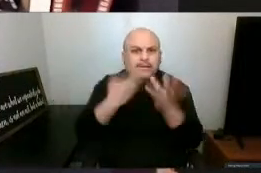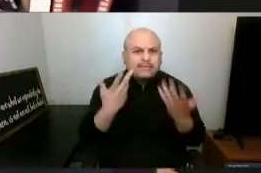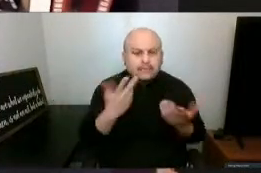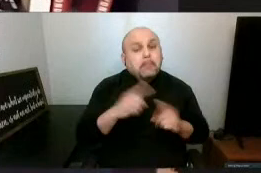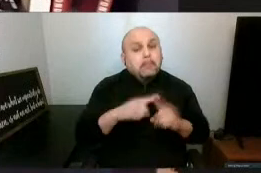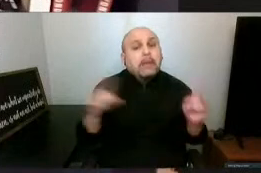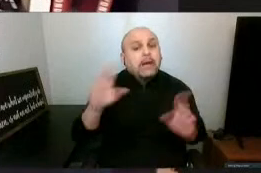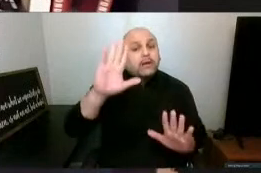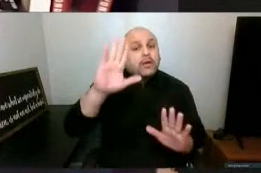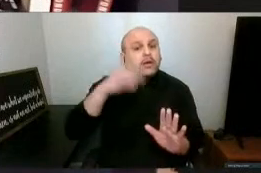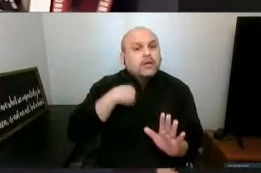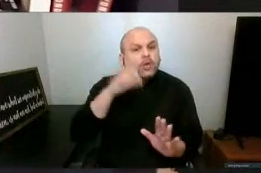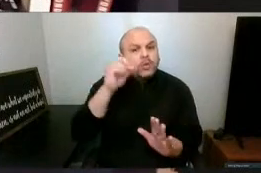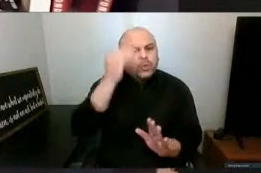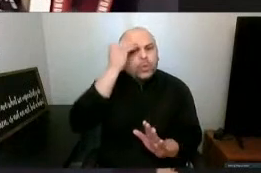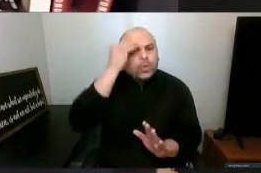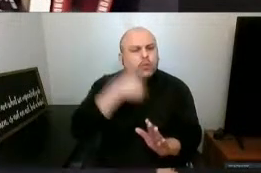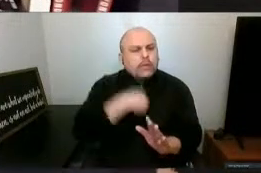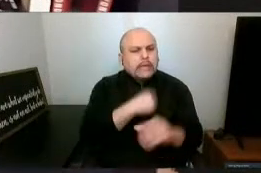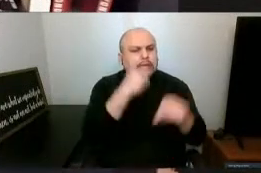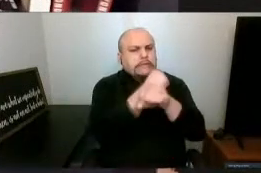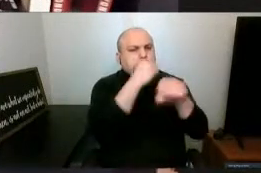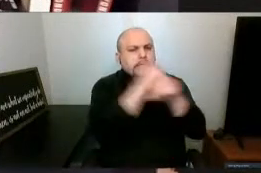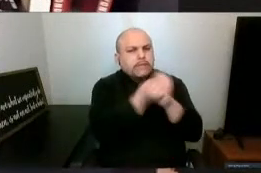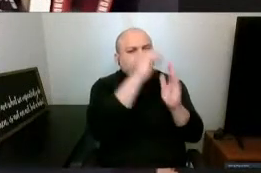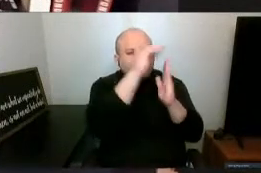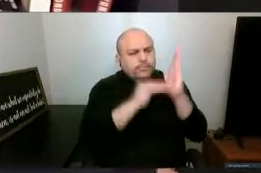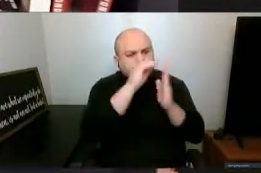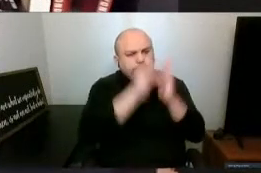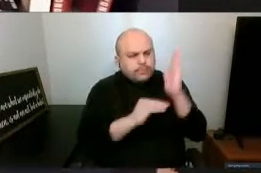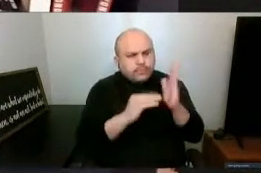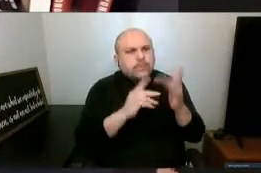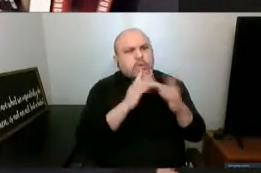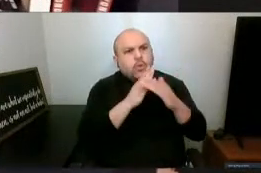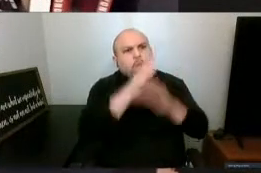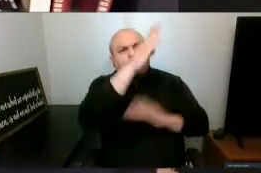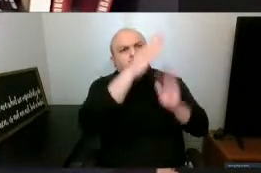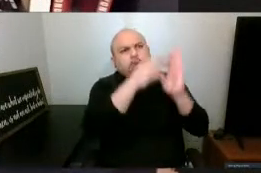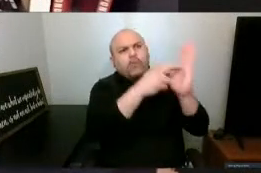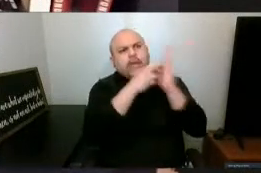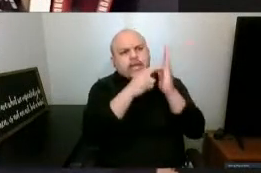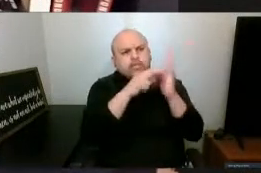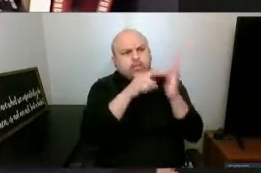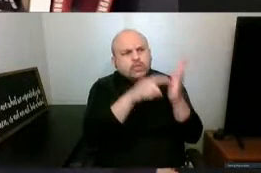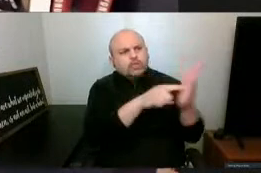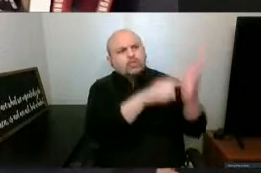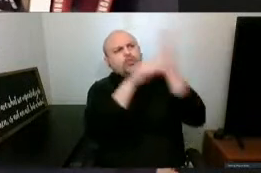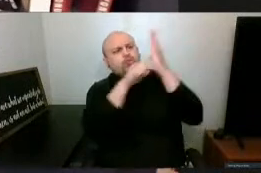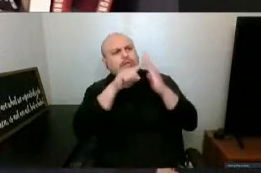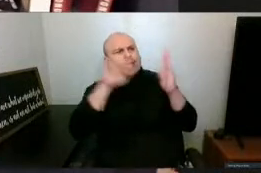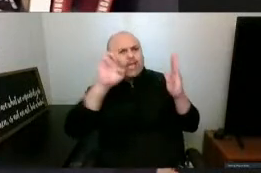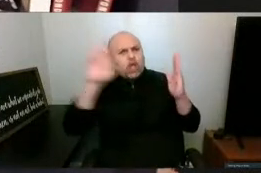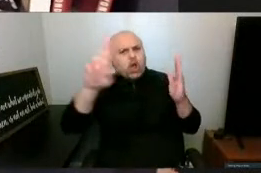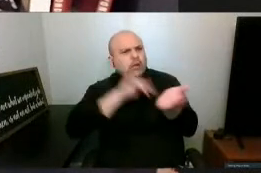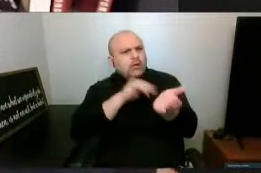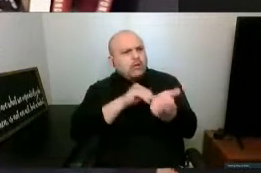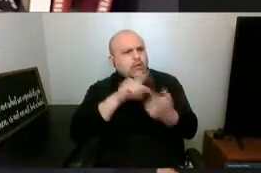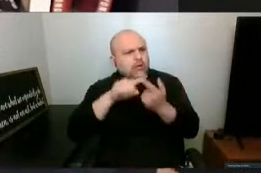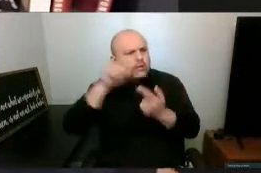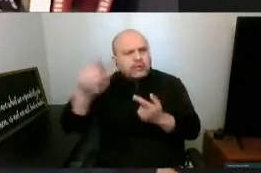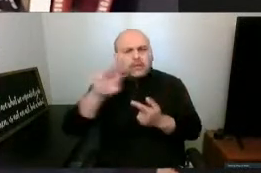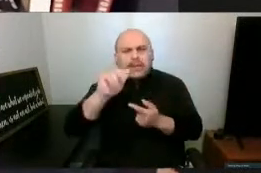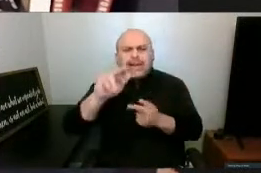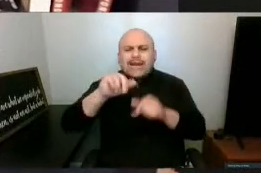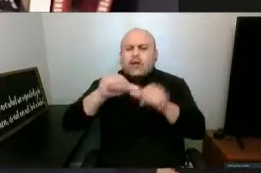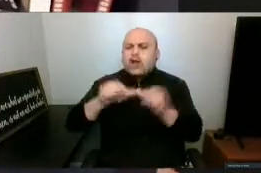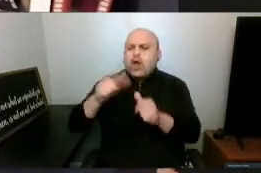the statistic that I gave in terms of the overrepresentation of showing up in the ER due to behavioral health problems, is just